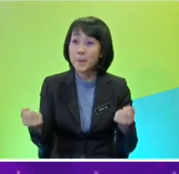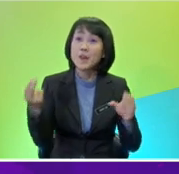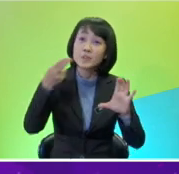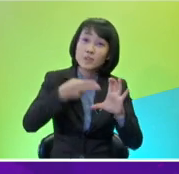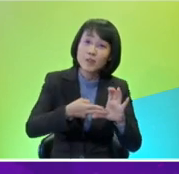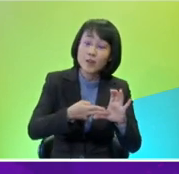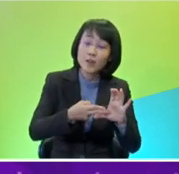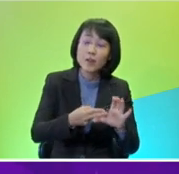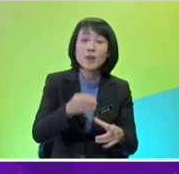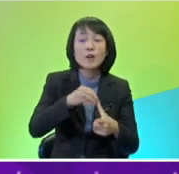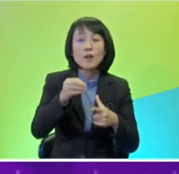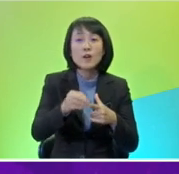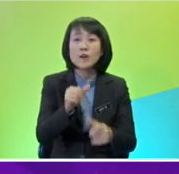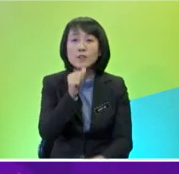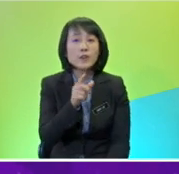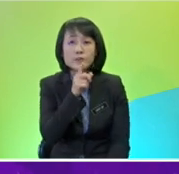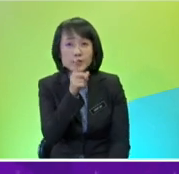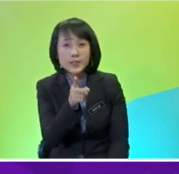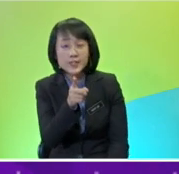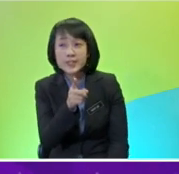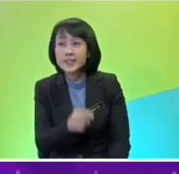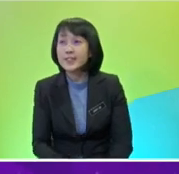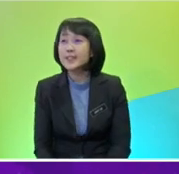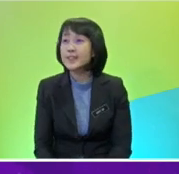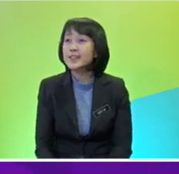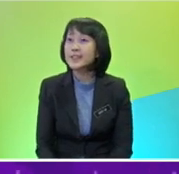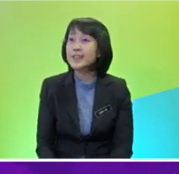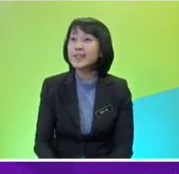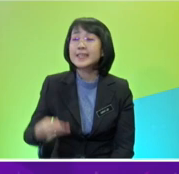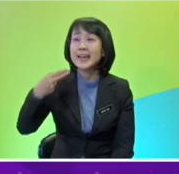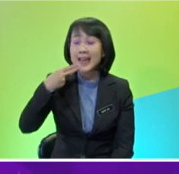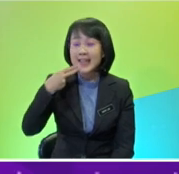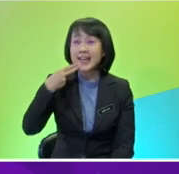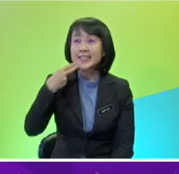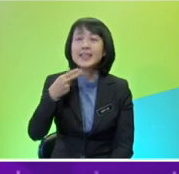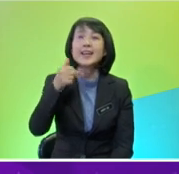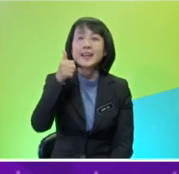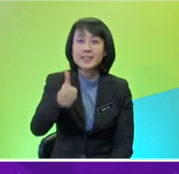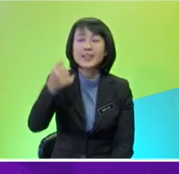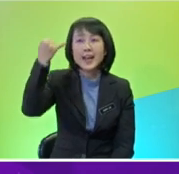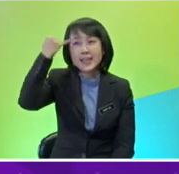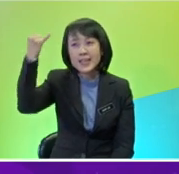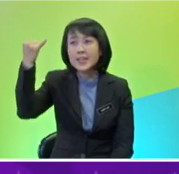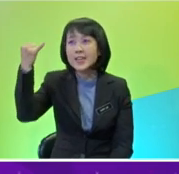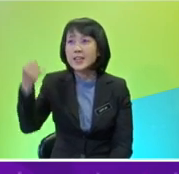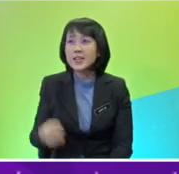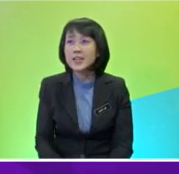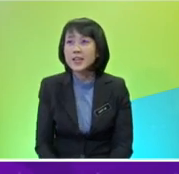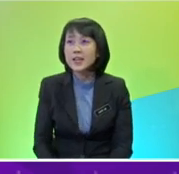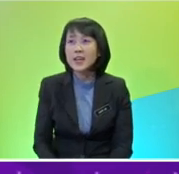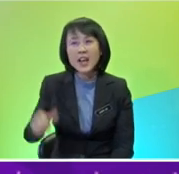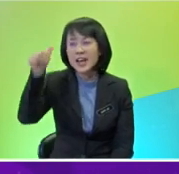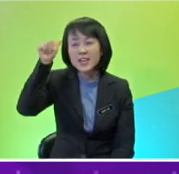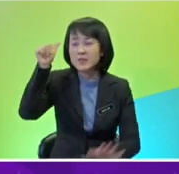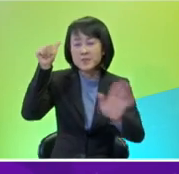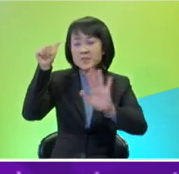Or you're not sure? Or you don't want to? Let's see. Okay, so Hannah said, yes, good idea. Oh, Adam, she said, no.